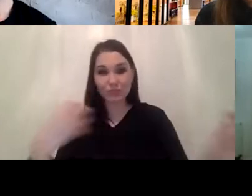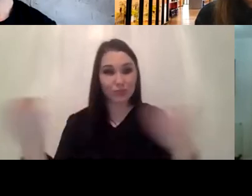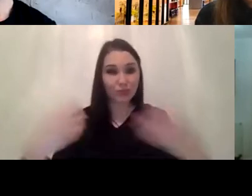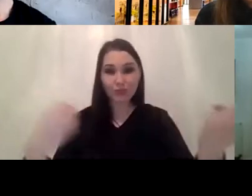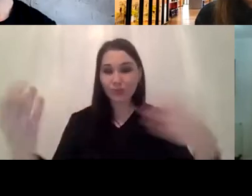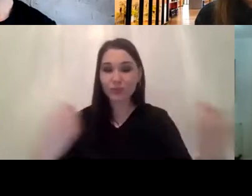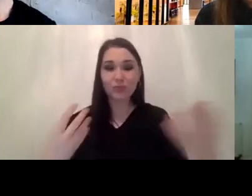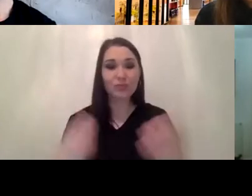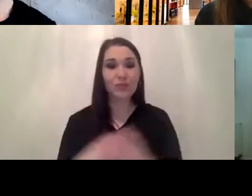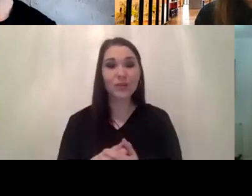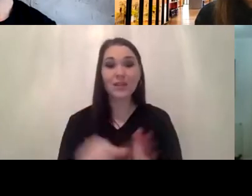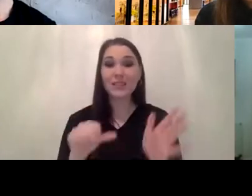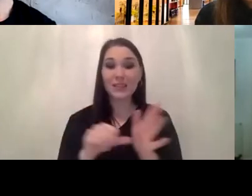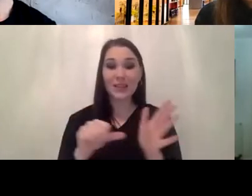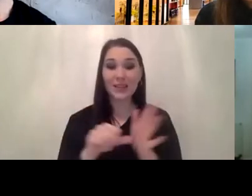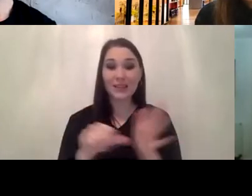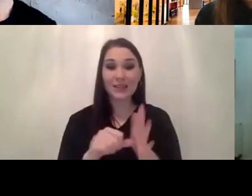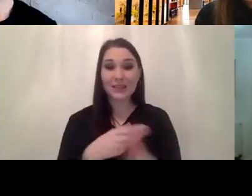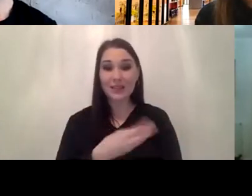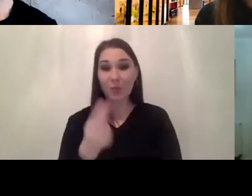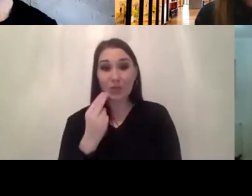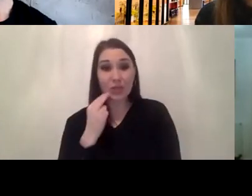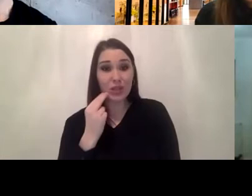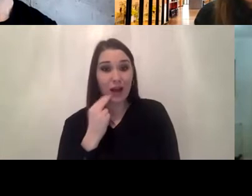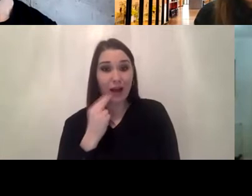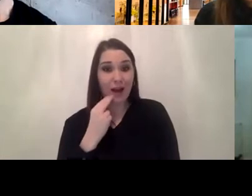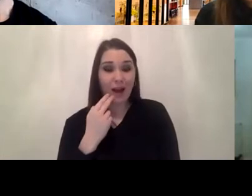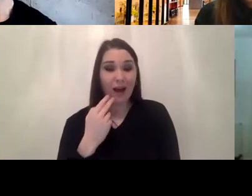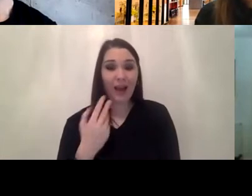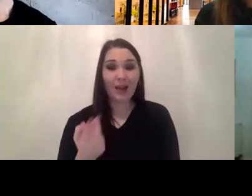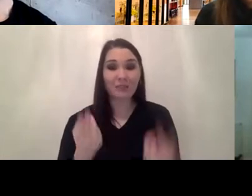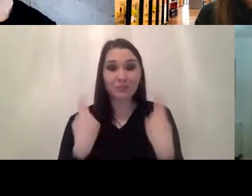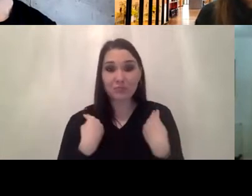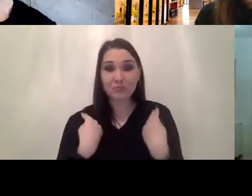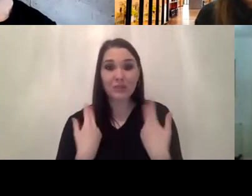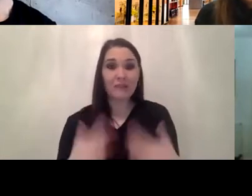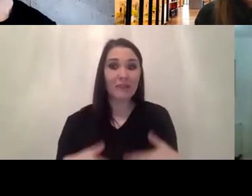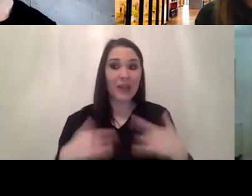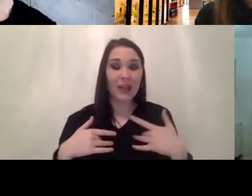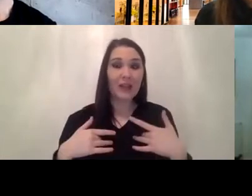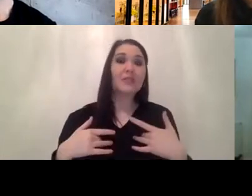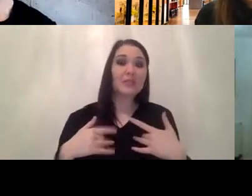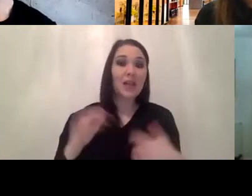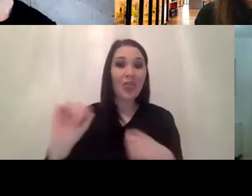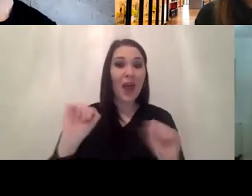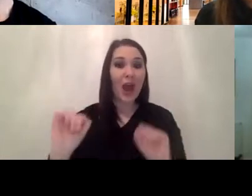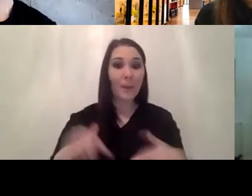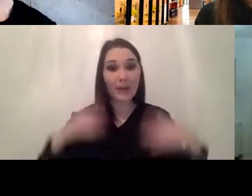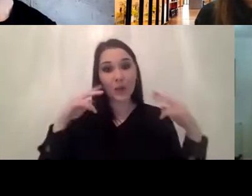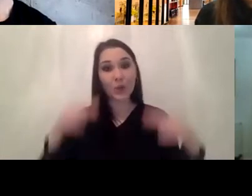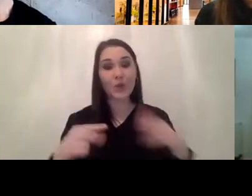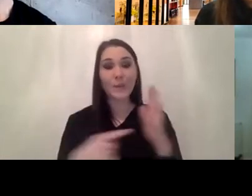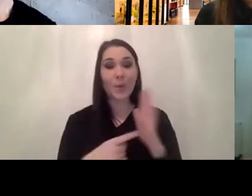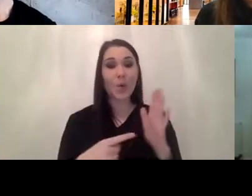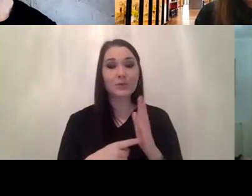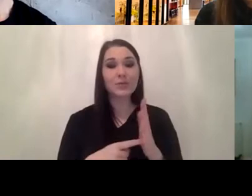You know, it can be quite hard for someone who's a bit shy, who's maybe a bit junior, to feel that their opinion is important as the others. So it's important